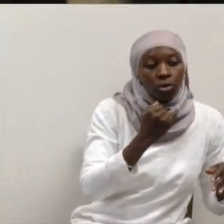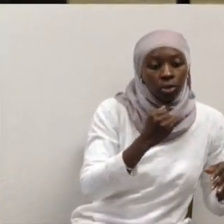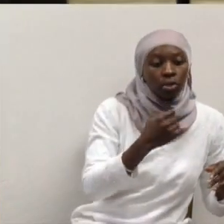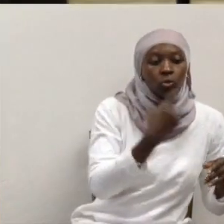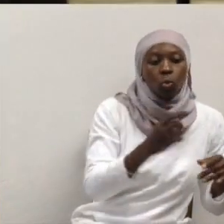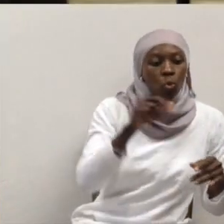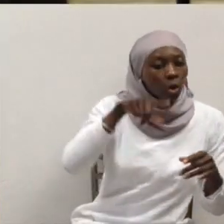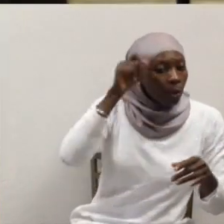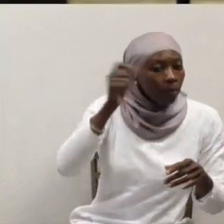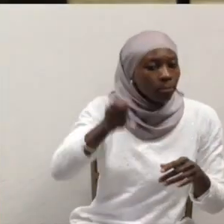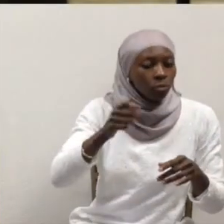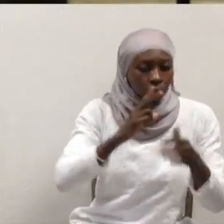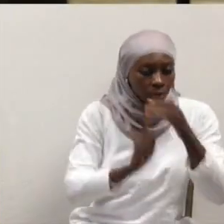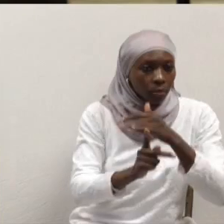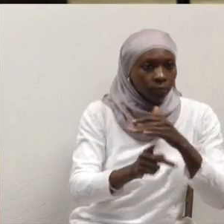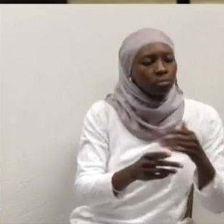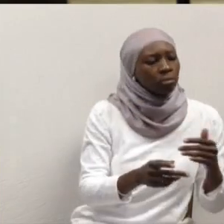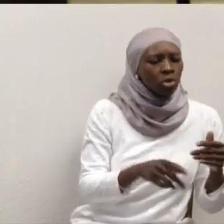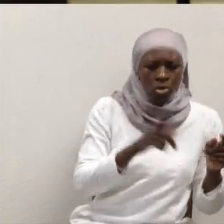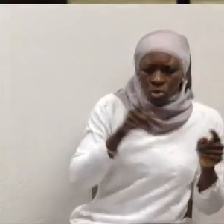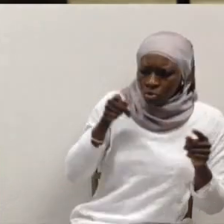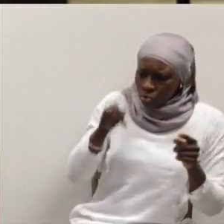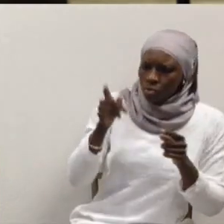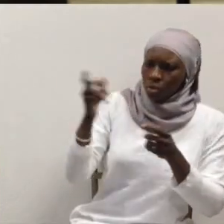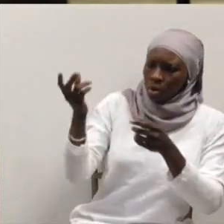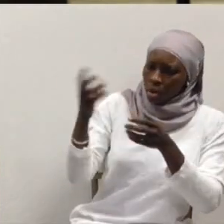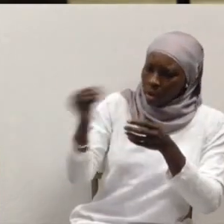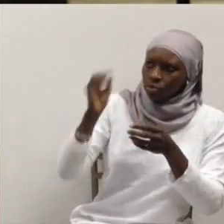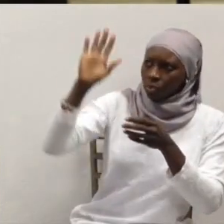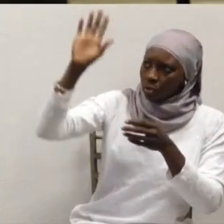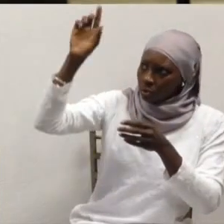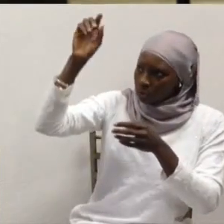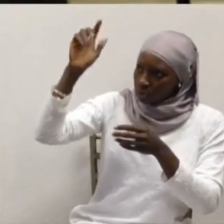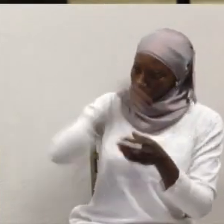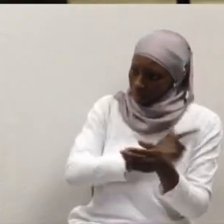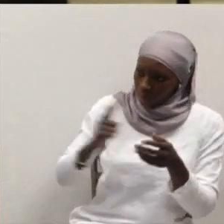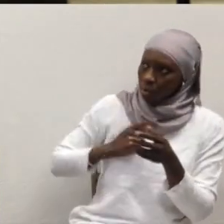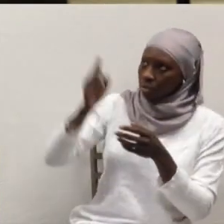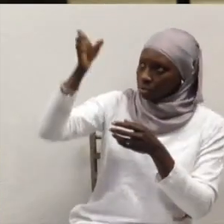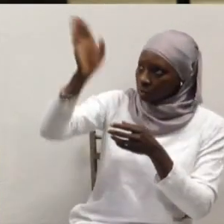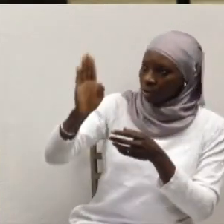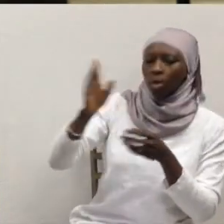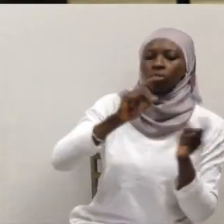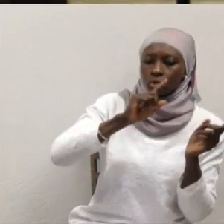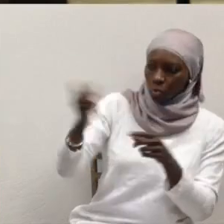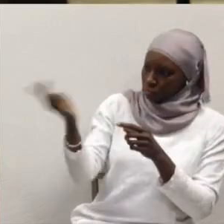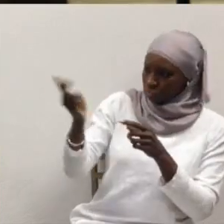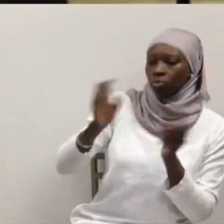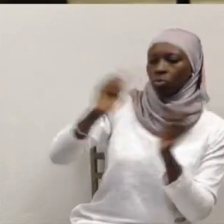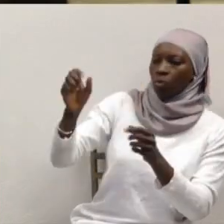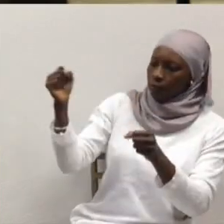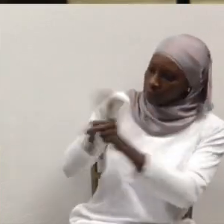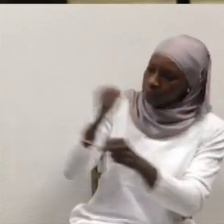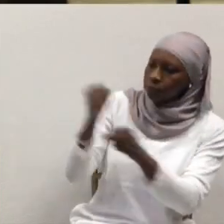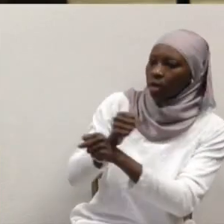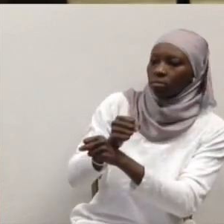here. Imagine what turn of history would this have meant for the entire Muslim community and the Muslim faith